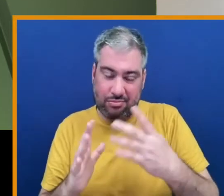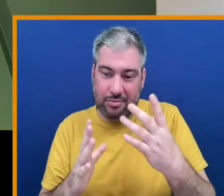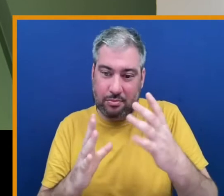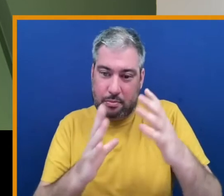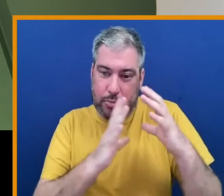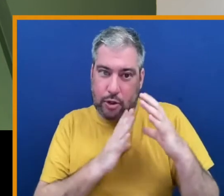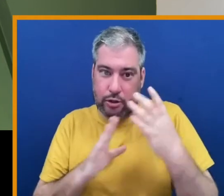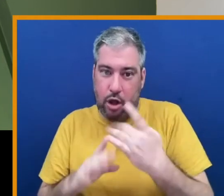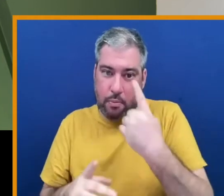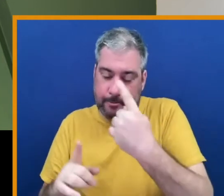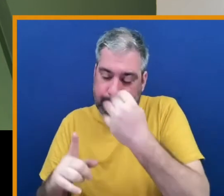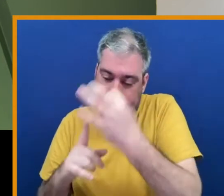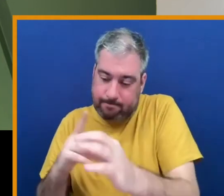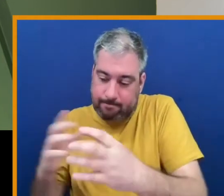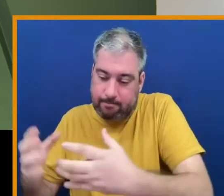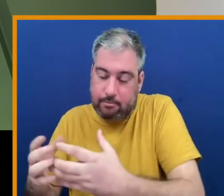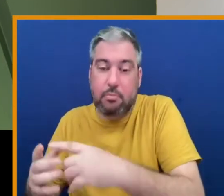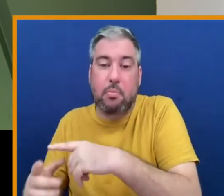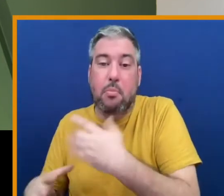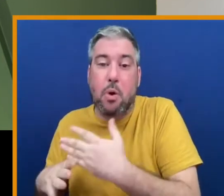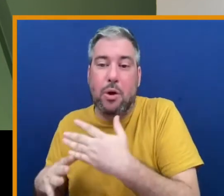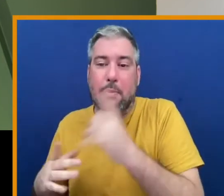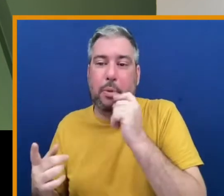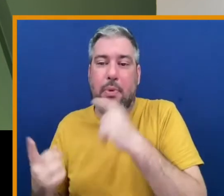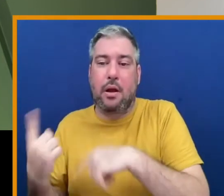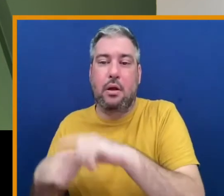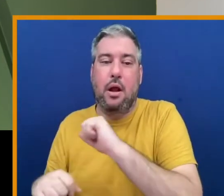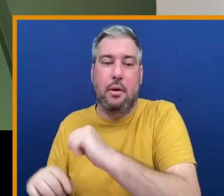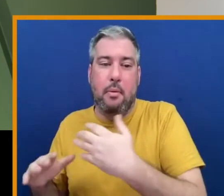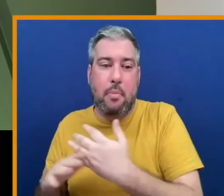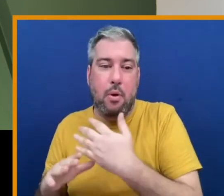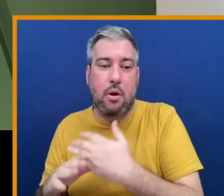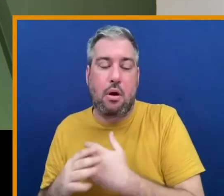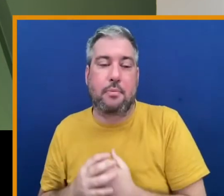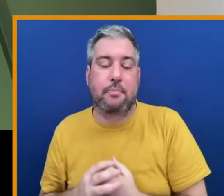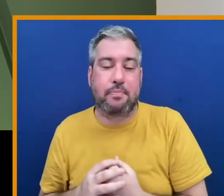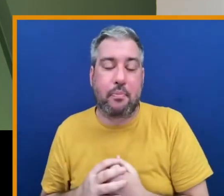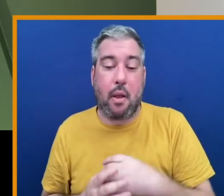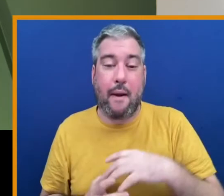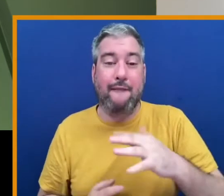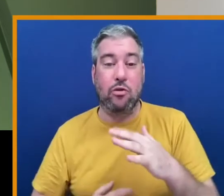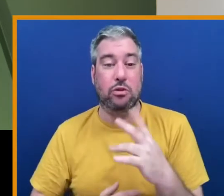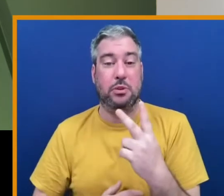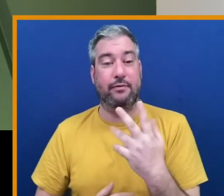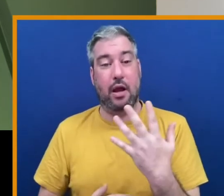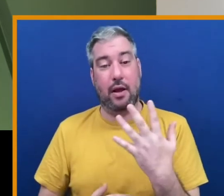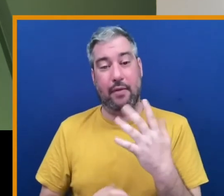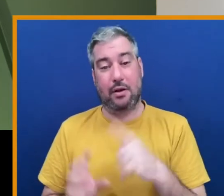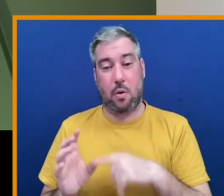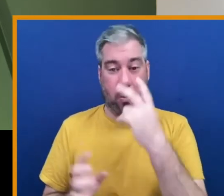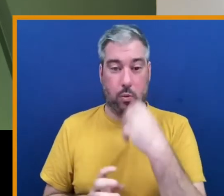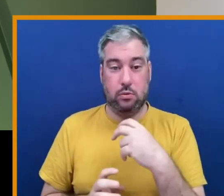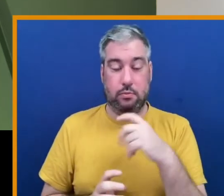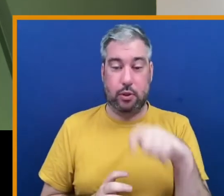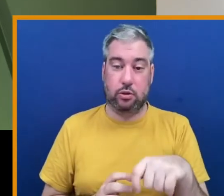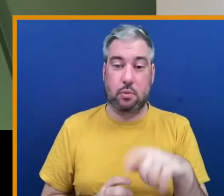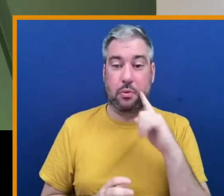average 25-year-old will pay an extra £12,600 in tax over their working life because of this